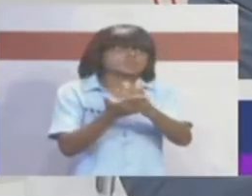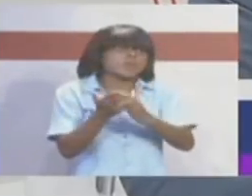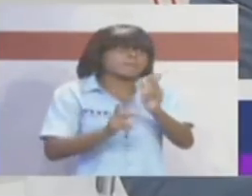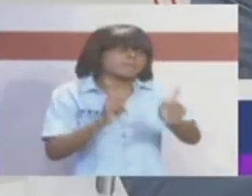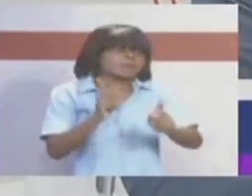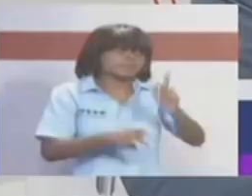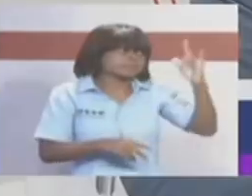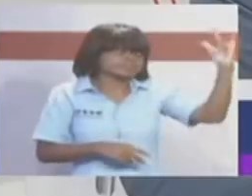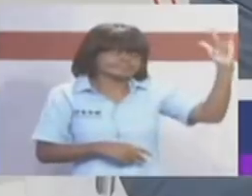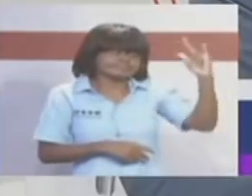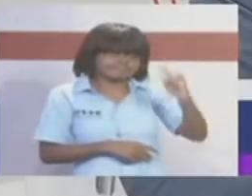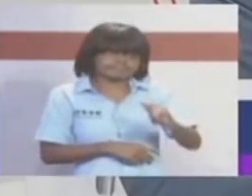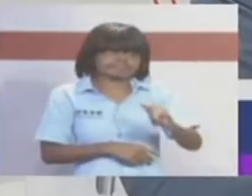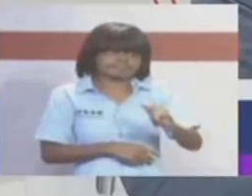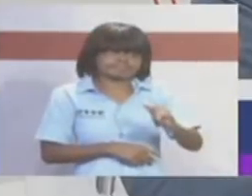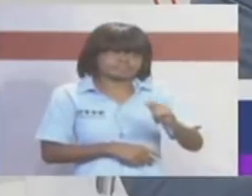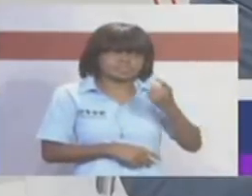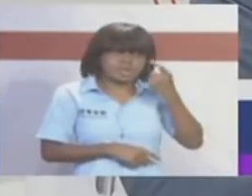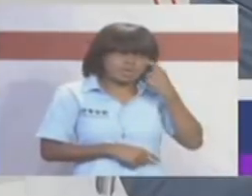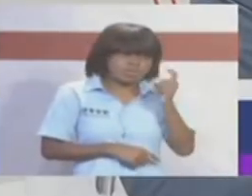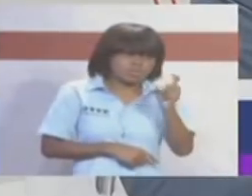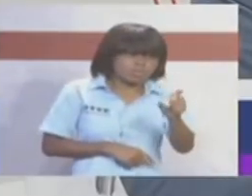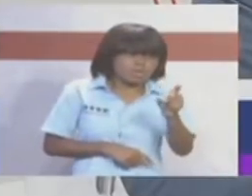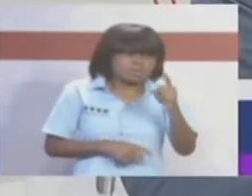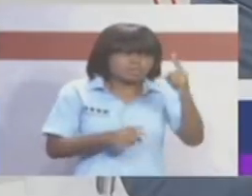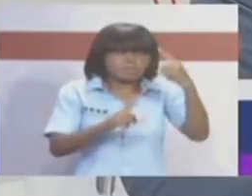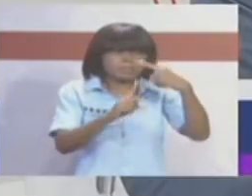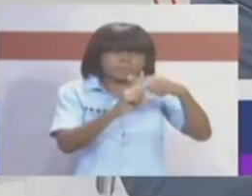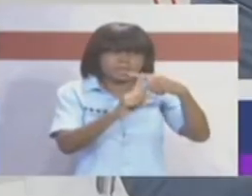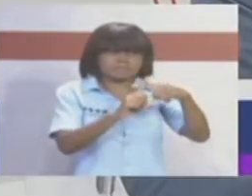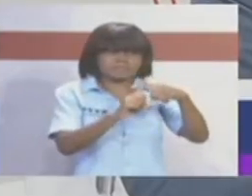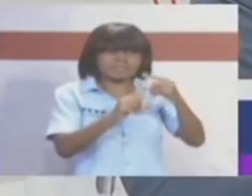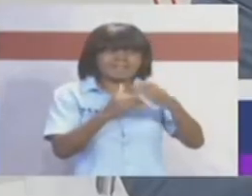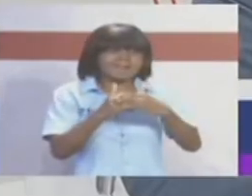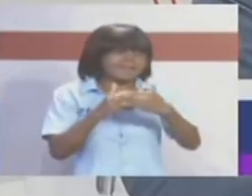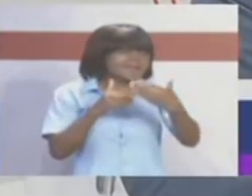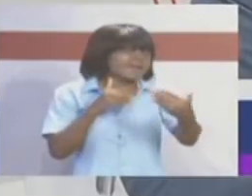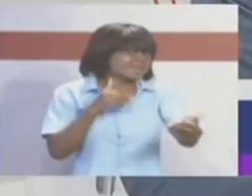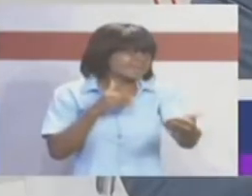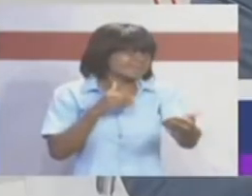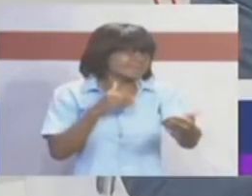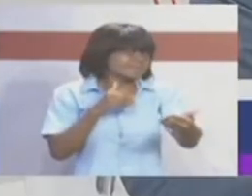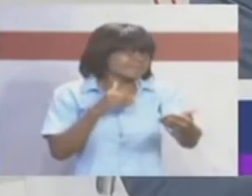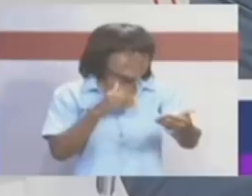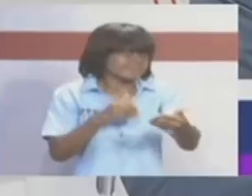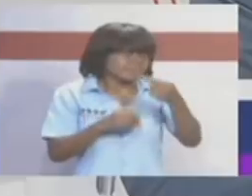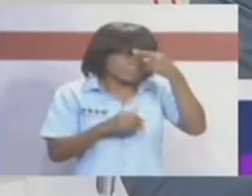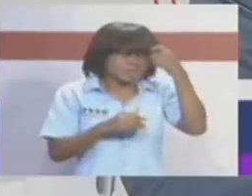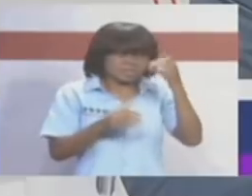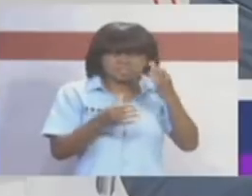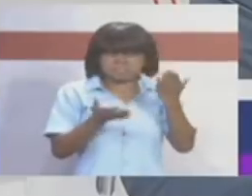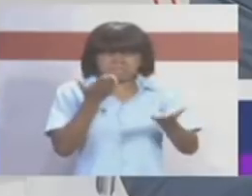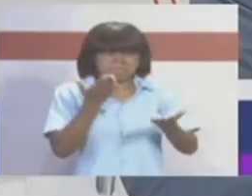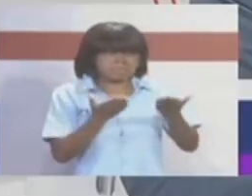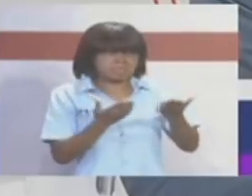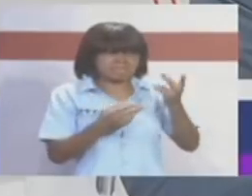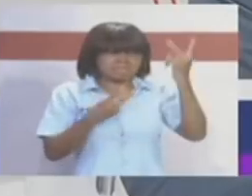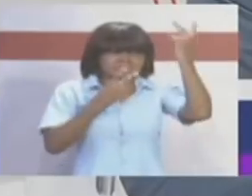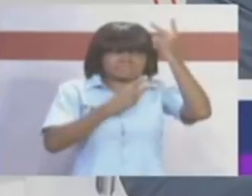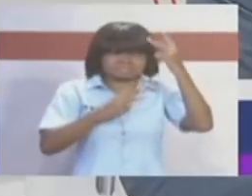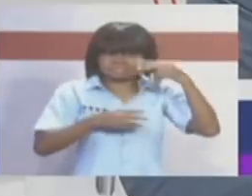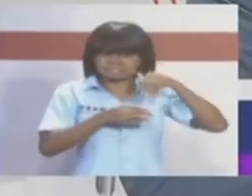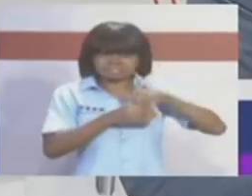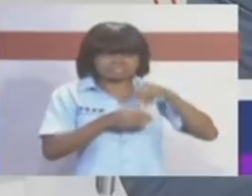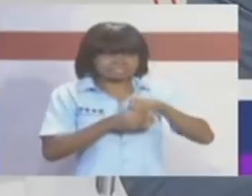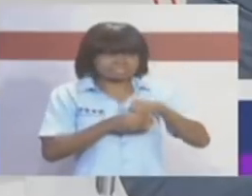and then noted that they were positive afterwards because they may have been incubating at the time. But it has not